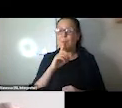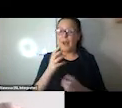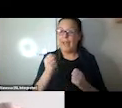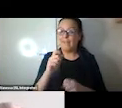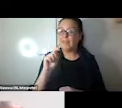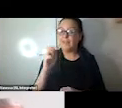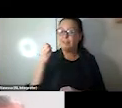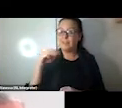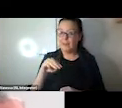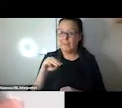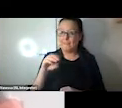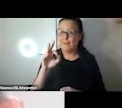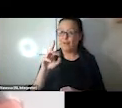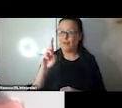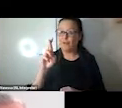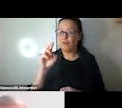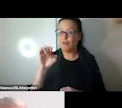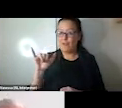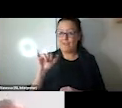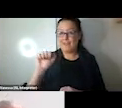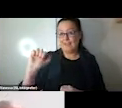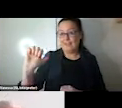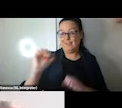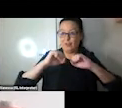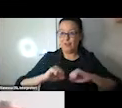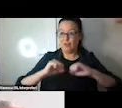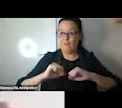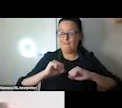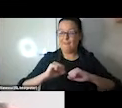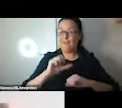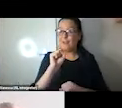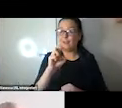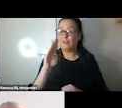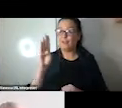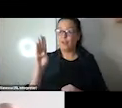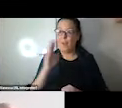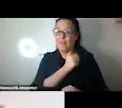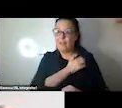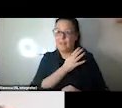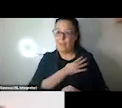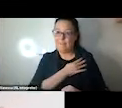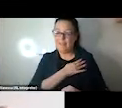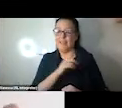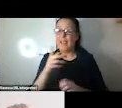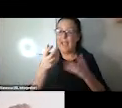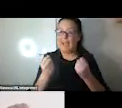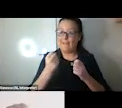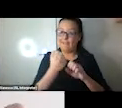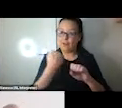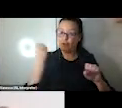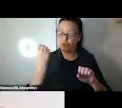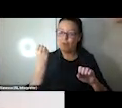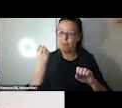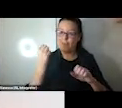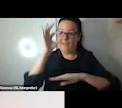this subcommittee, who has a degree in architecture from Dublin Institute of Technology and a master's